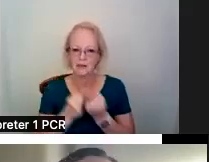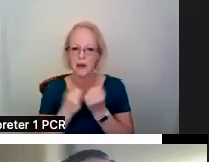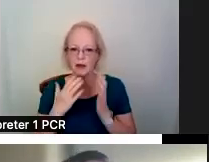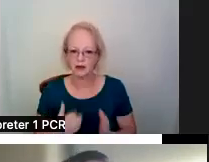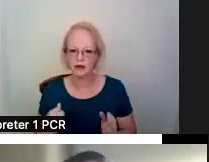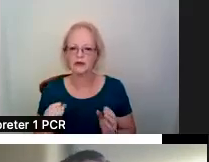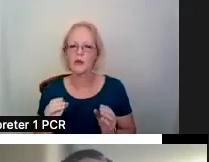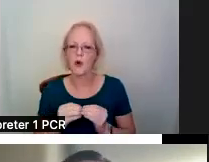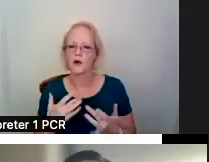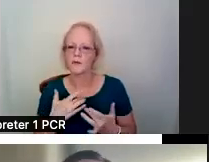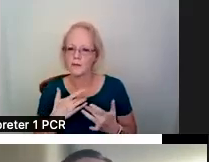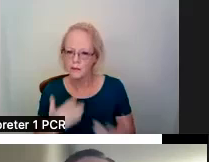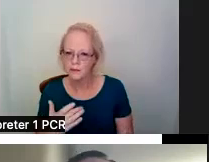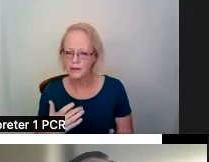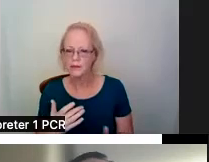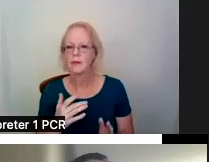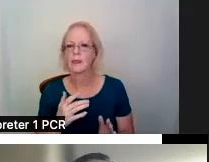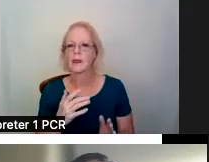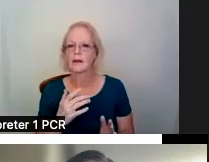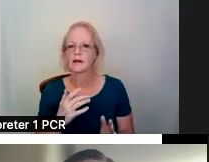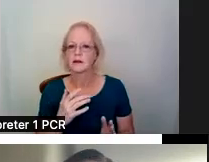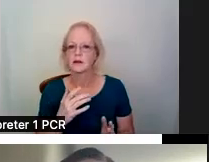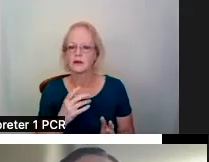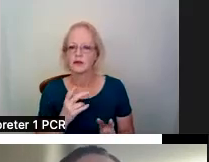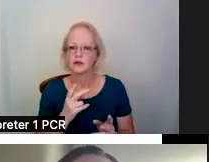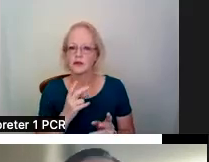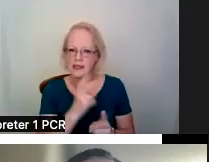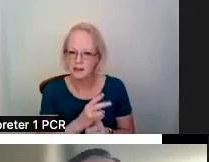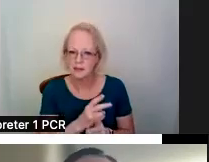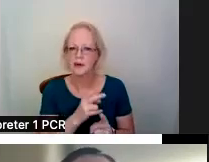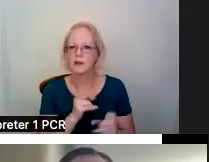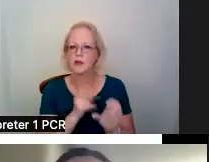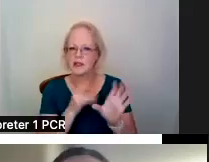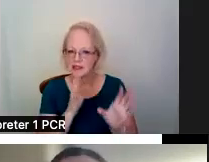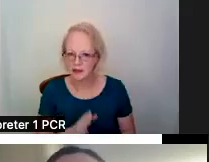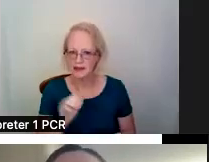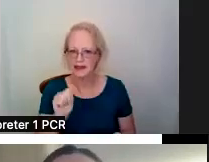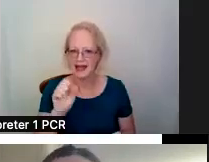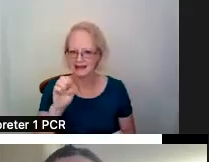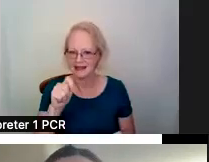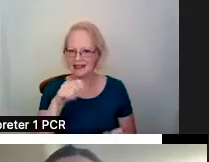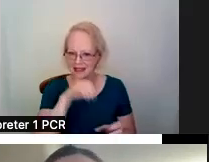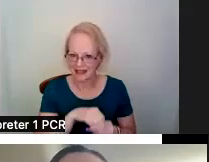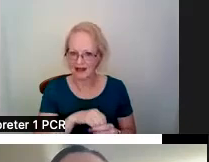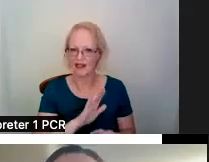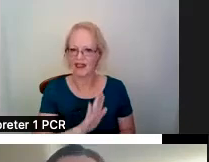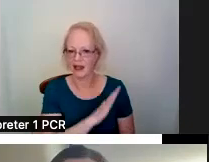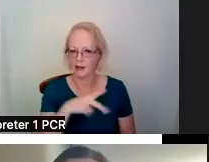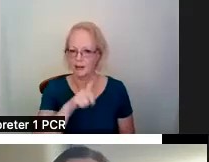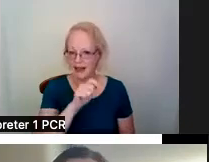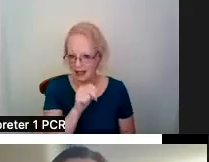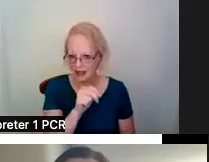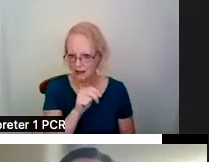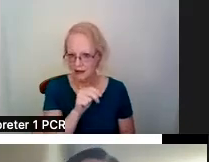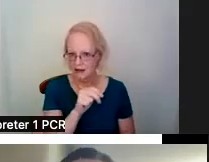to prefer to keep their participants' assets inside of their plans after retirement. It used to be